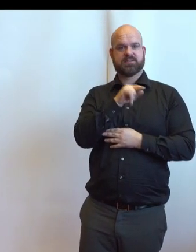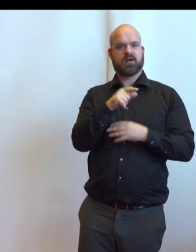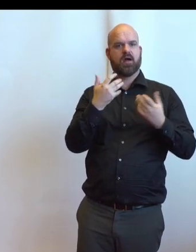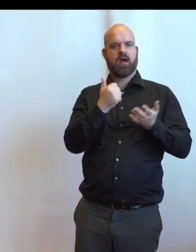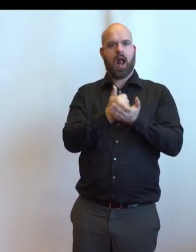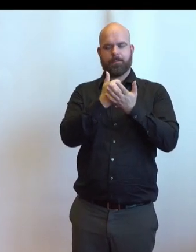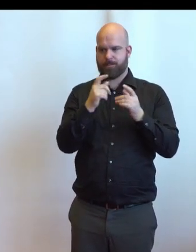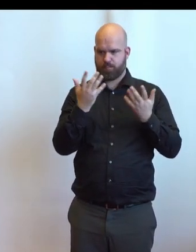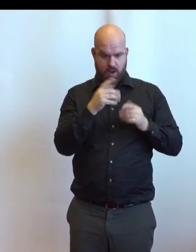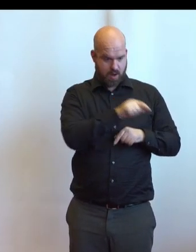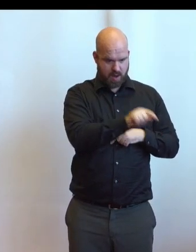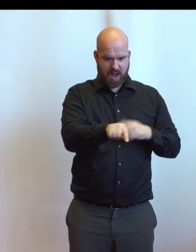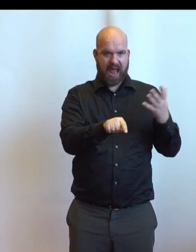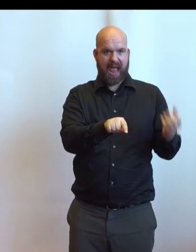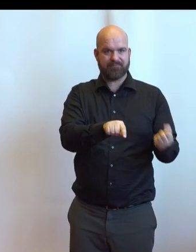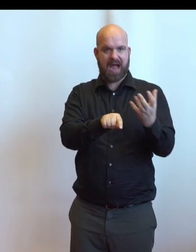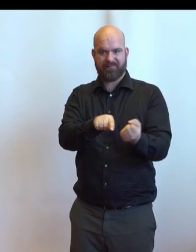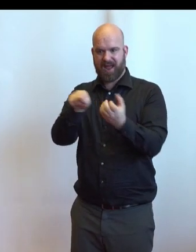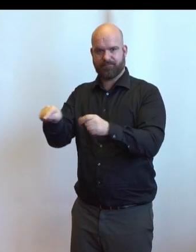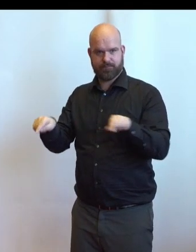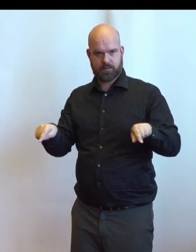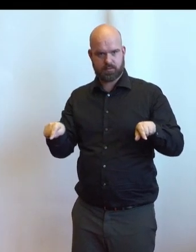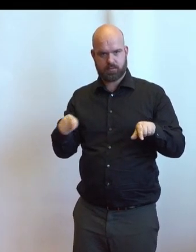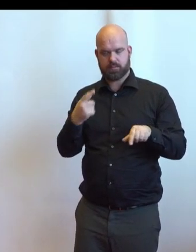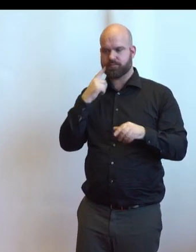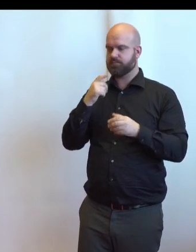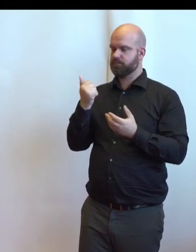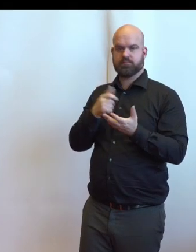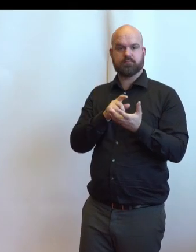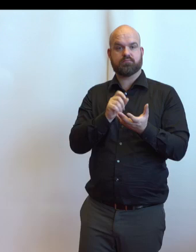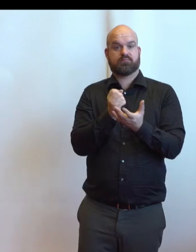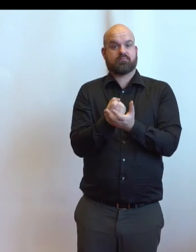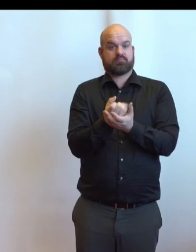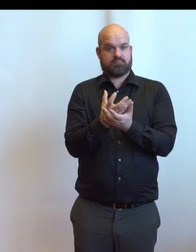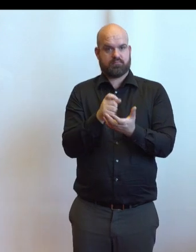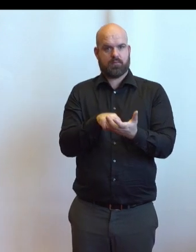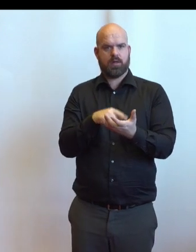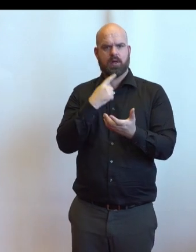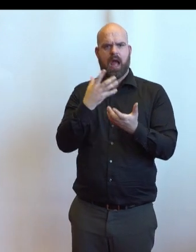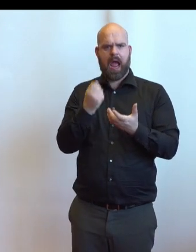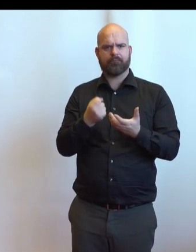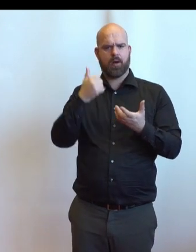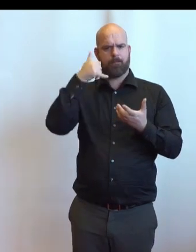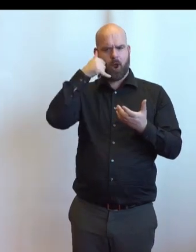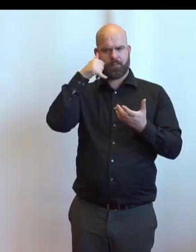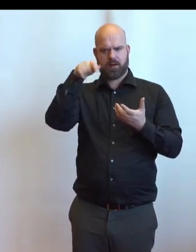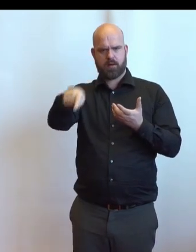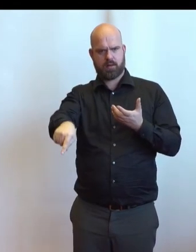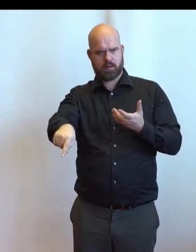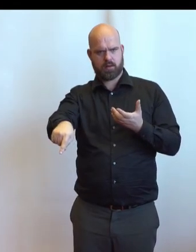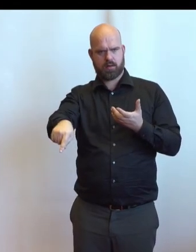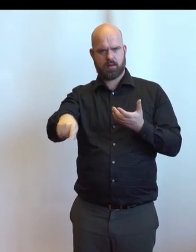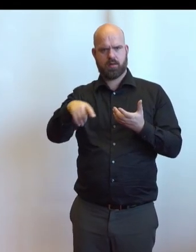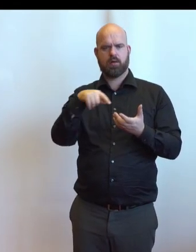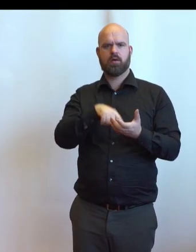scene. I think there is a cell phone on the table. On deeper analysis, I think it is a black Samsung Galaxy Android